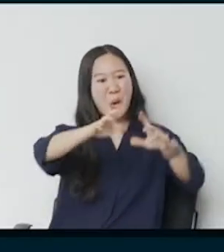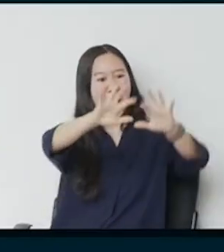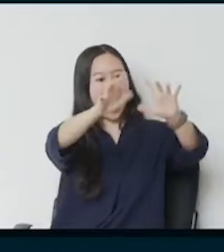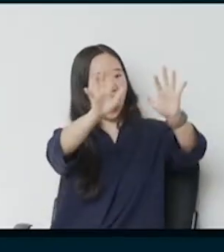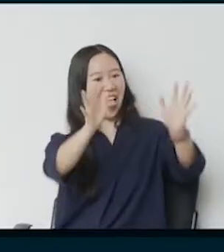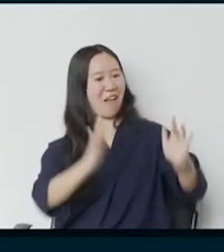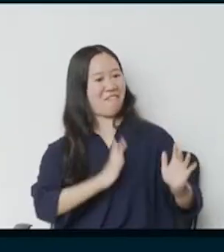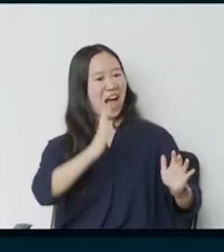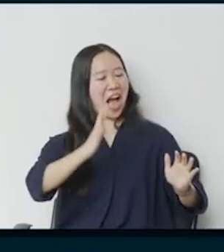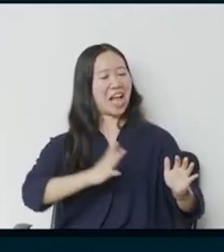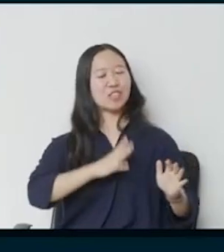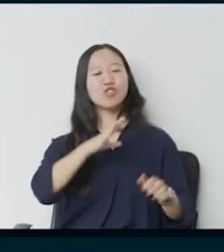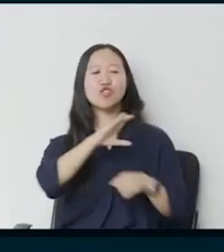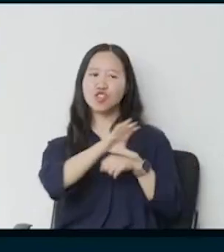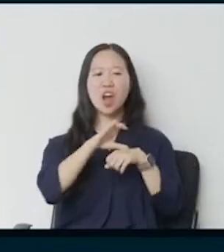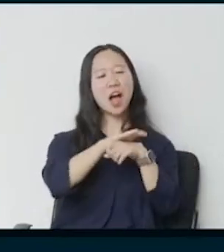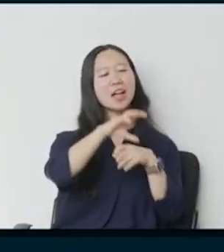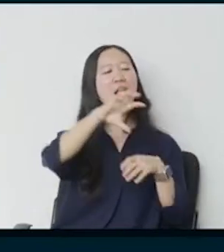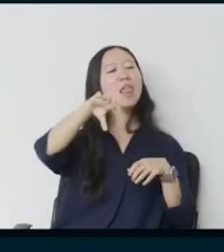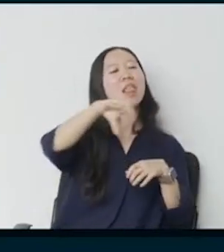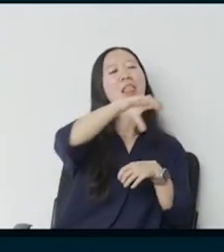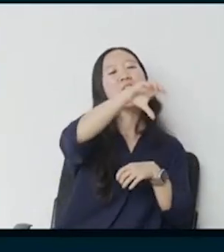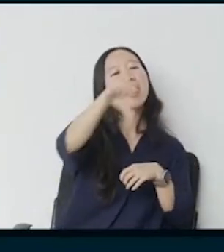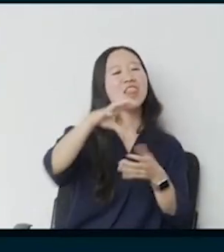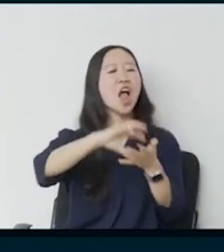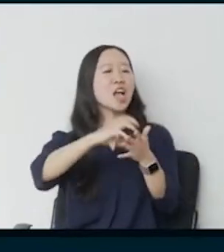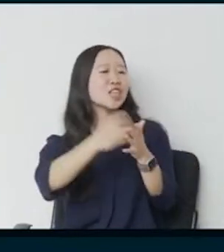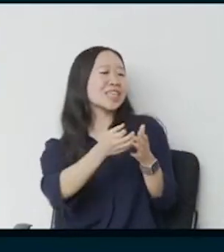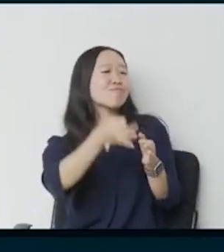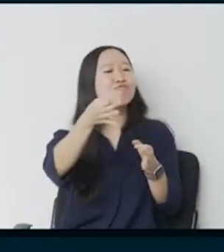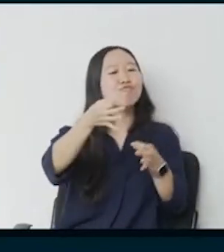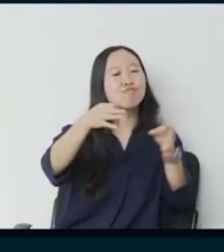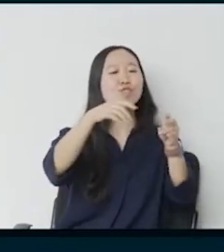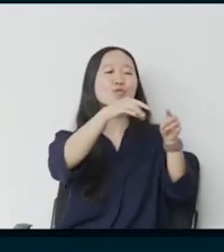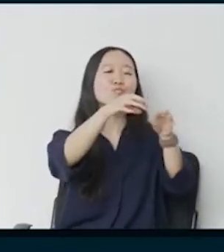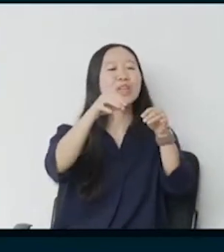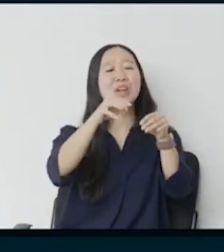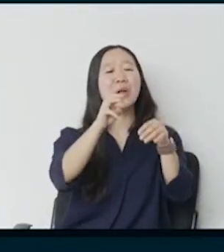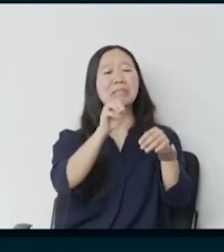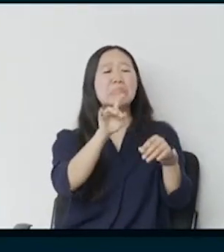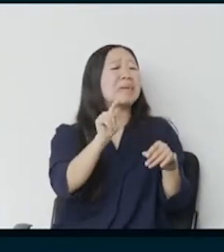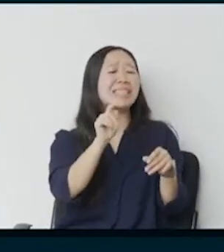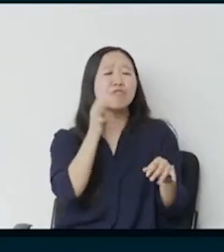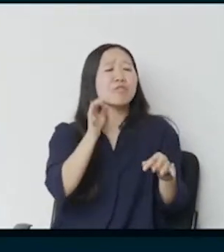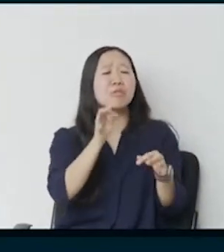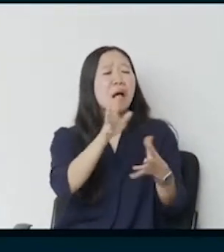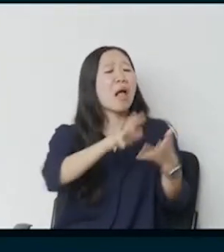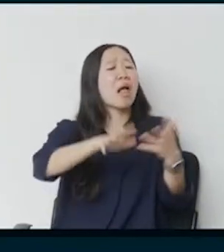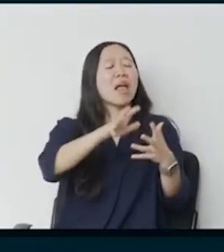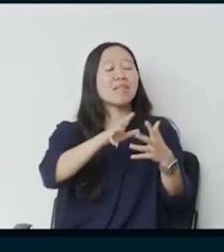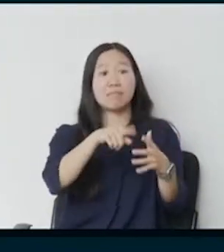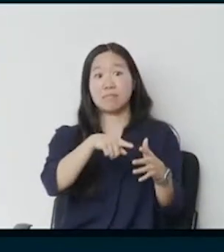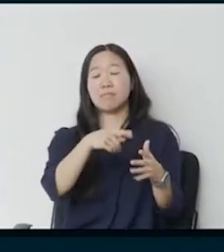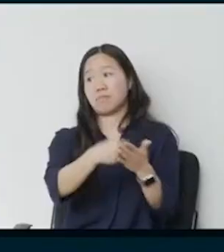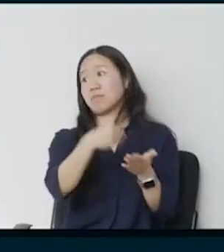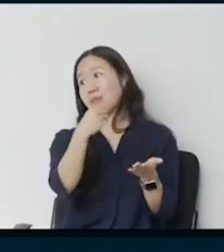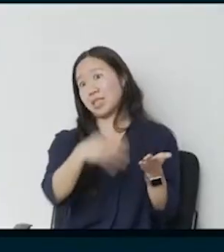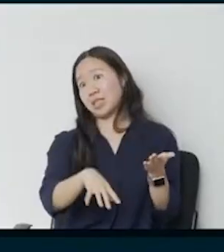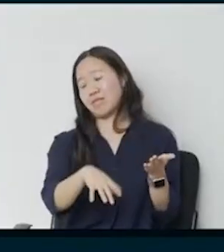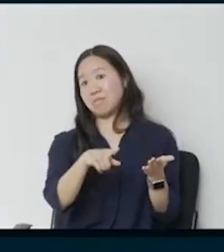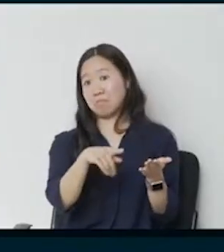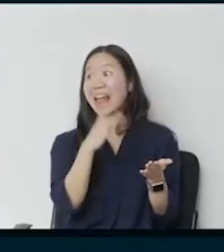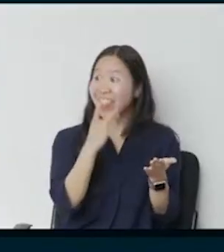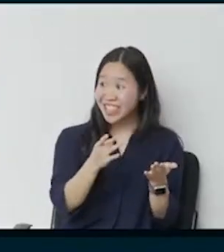with drizzled chocolate syrup and cookie sticks and sprinkles and mint and fruit. Very expensive, very expensive.